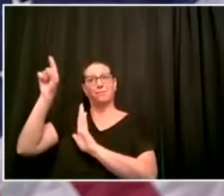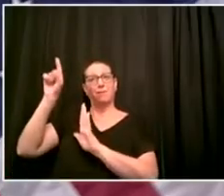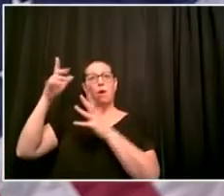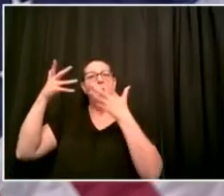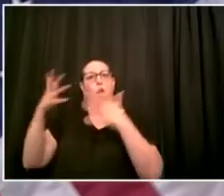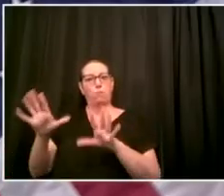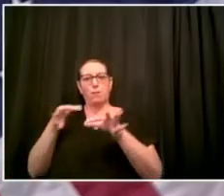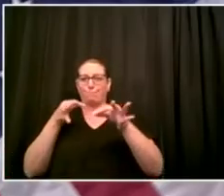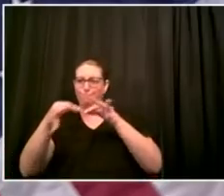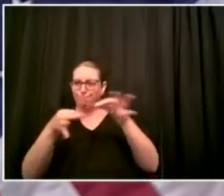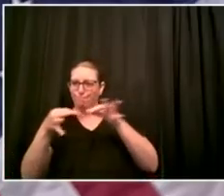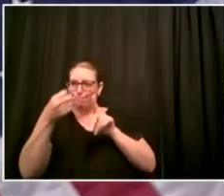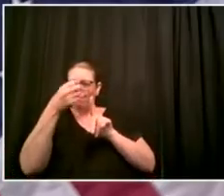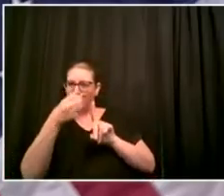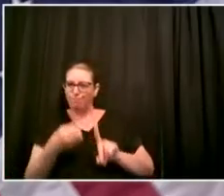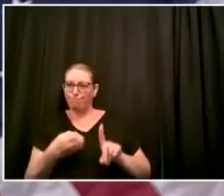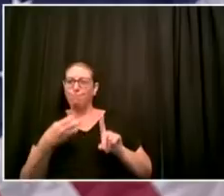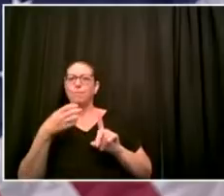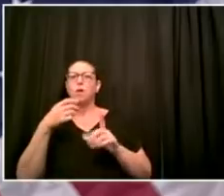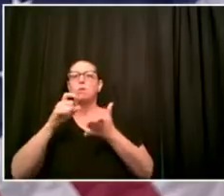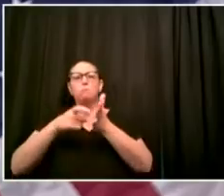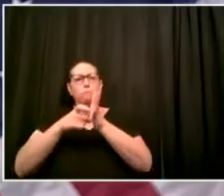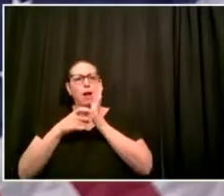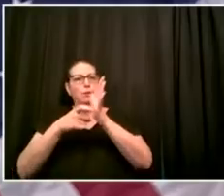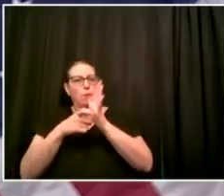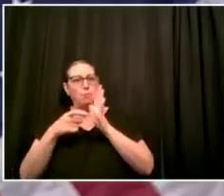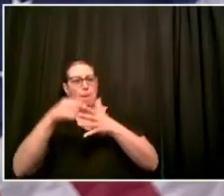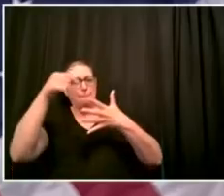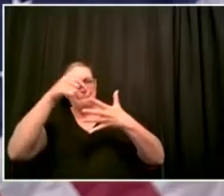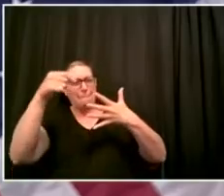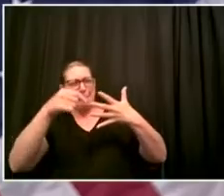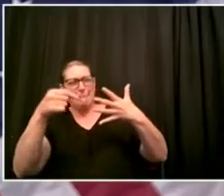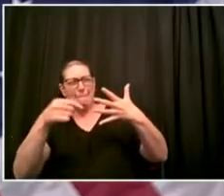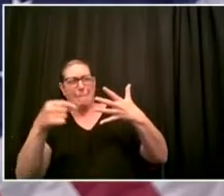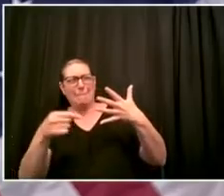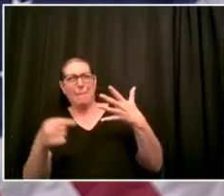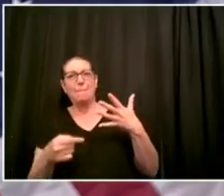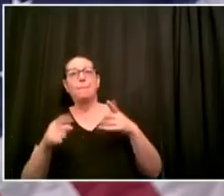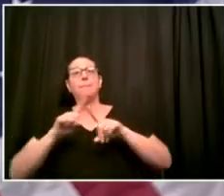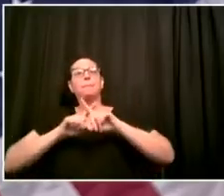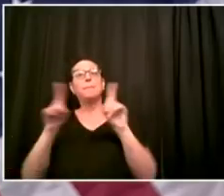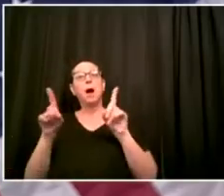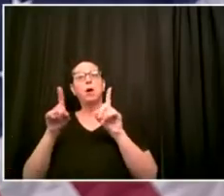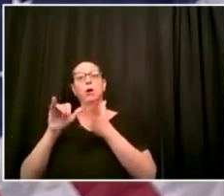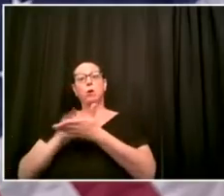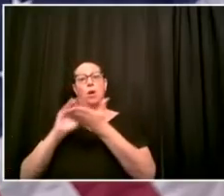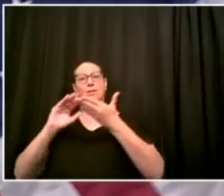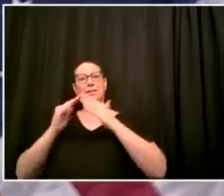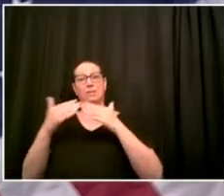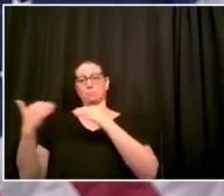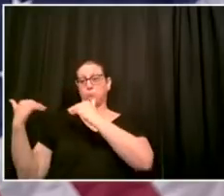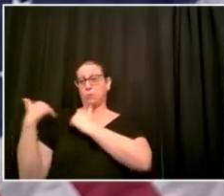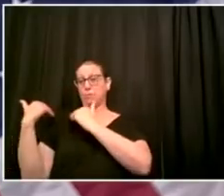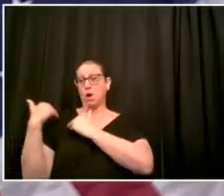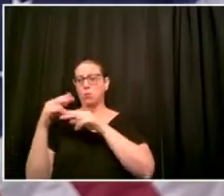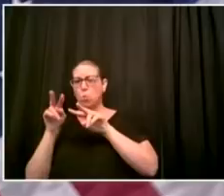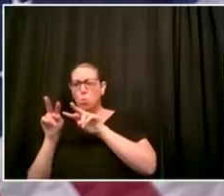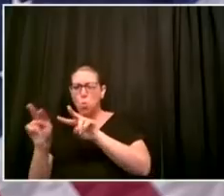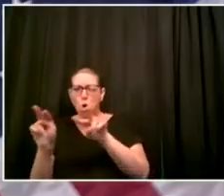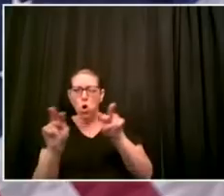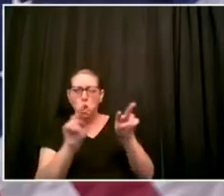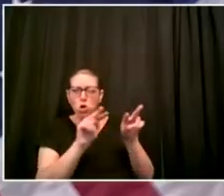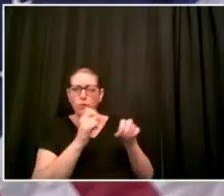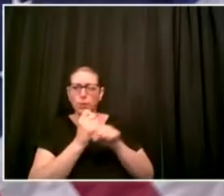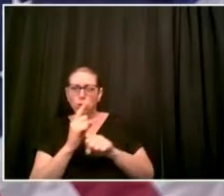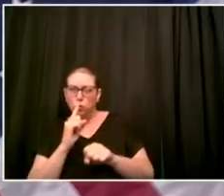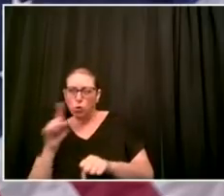enforcement work and the monitoring. So we're going to be talking about these next few days, which agency is going to do which industry, how that's